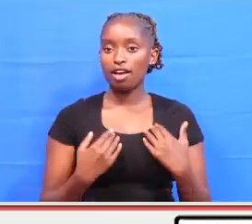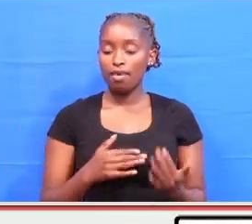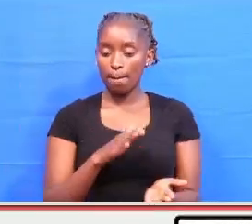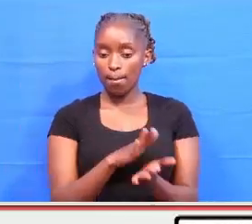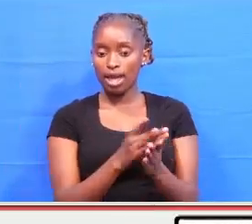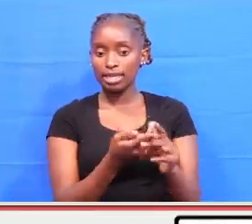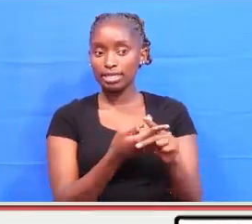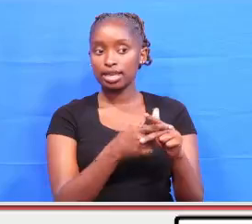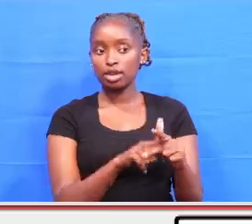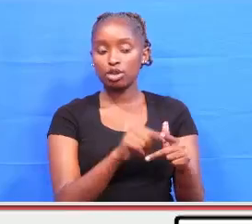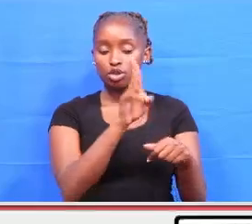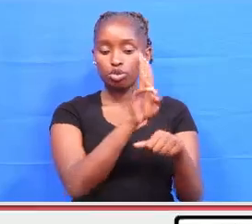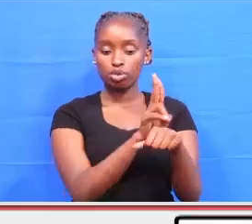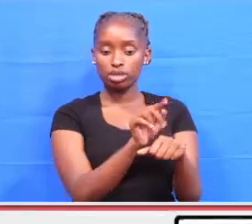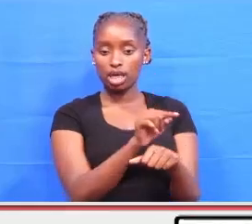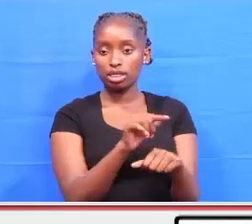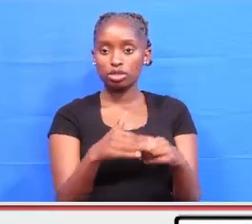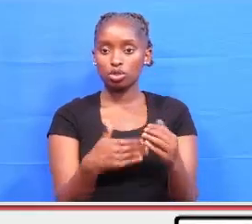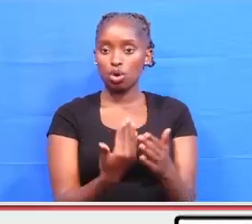using the scores